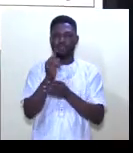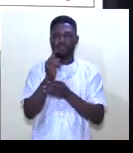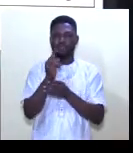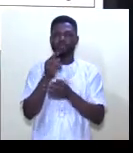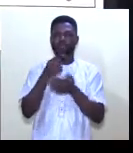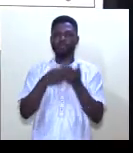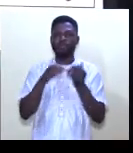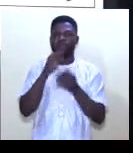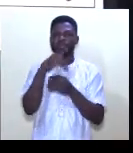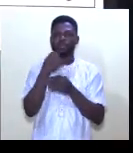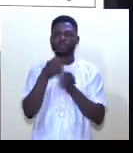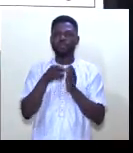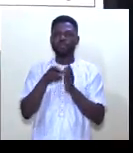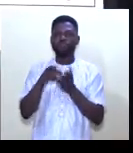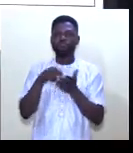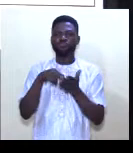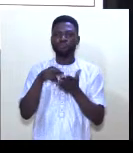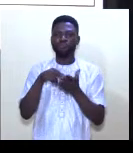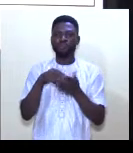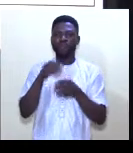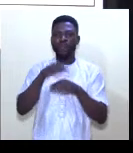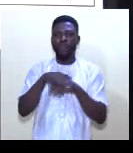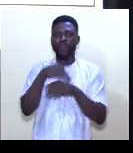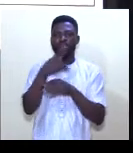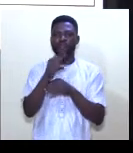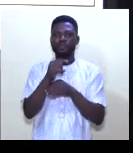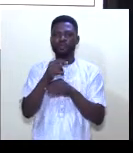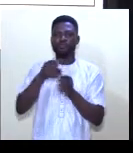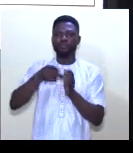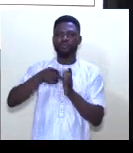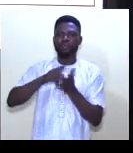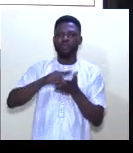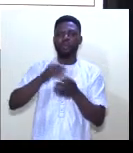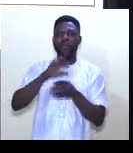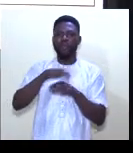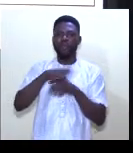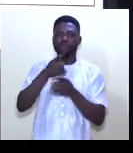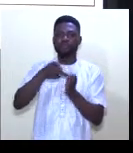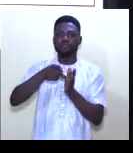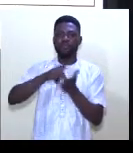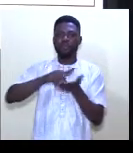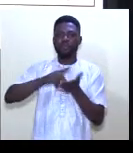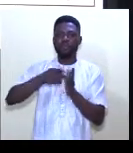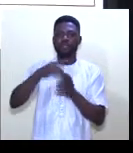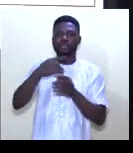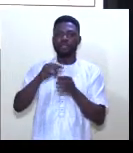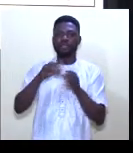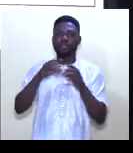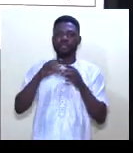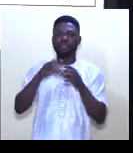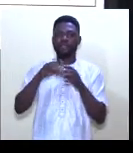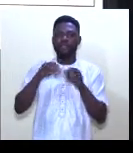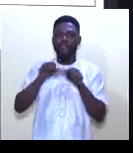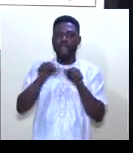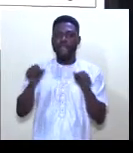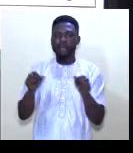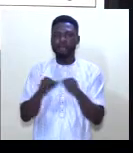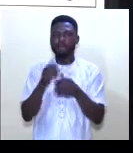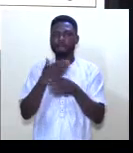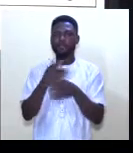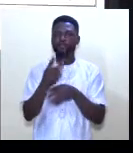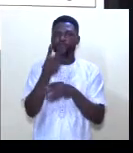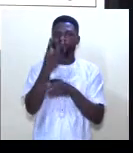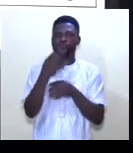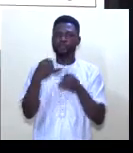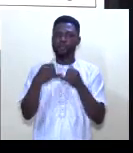Now this one. What is the reading on the compass, on the protractor, the angle between these